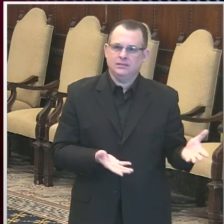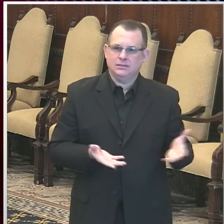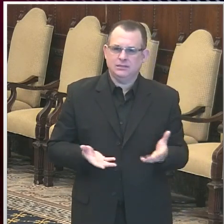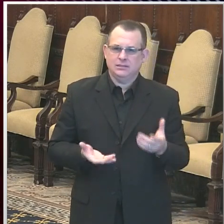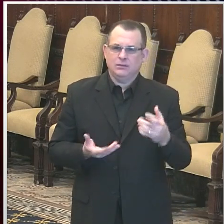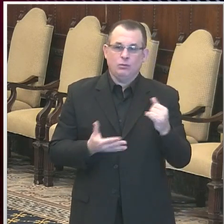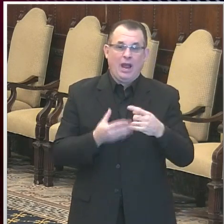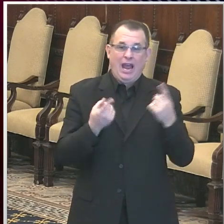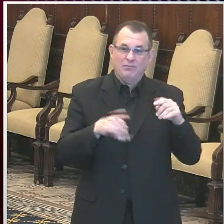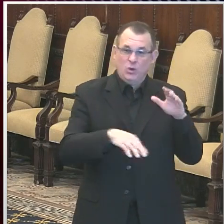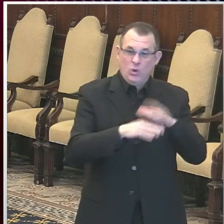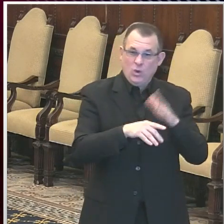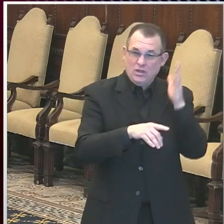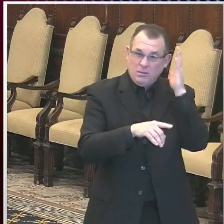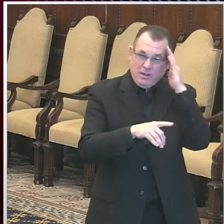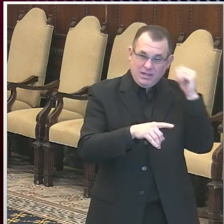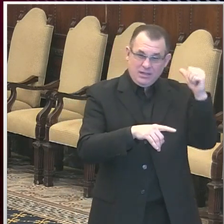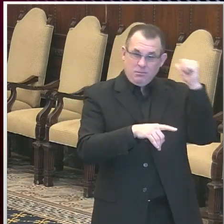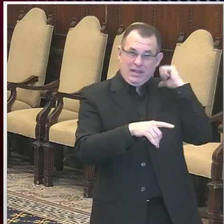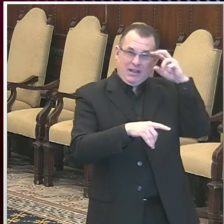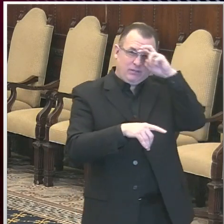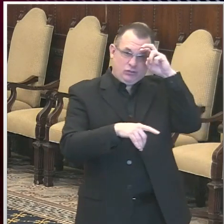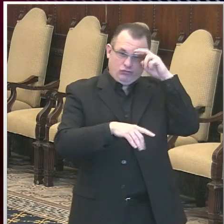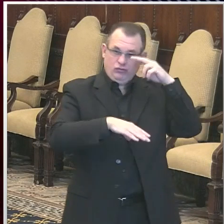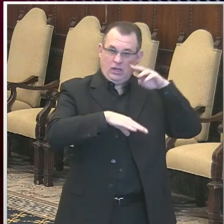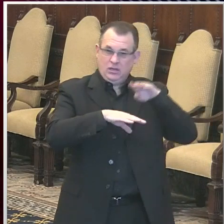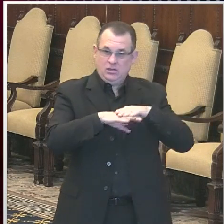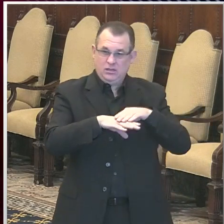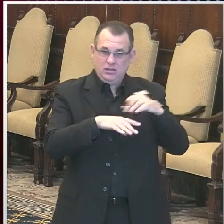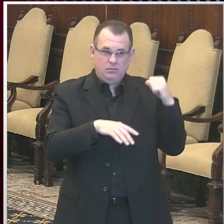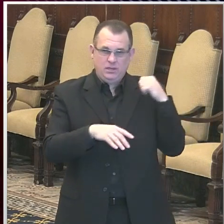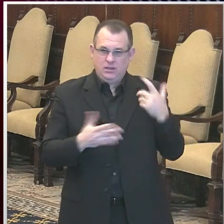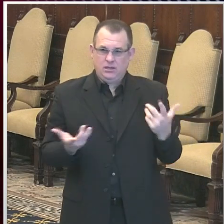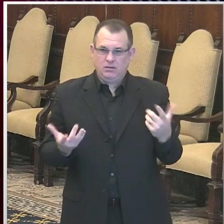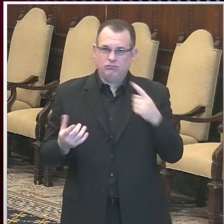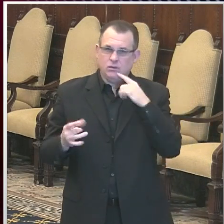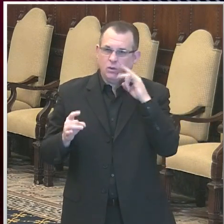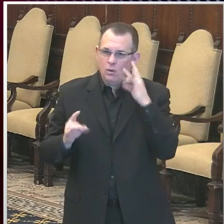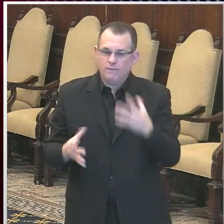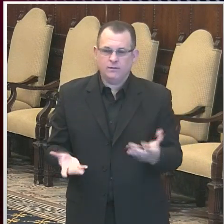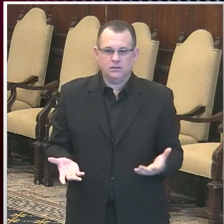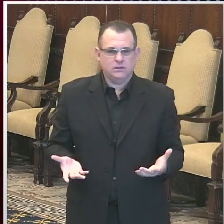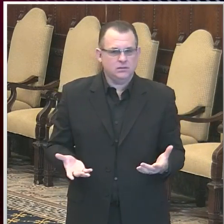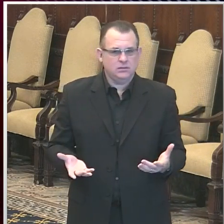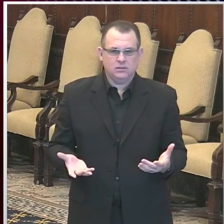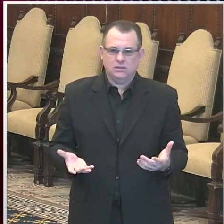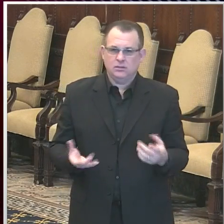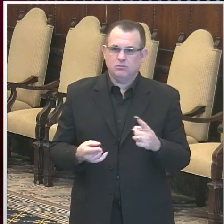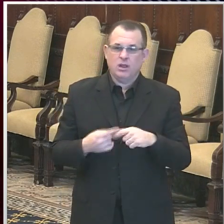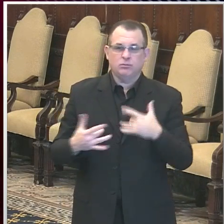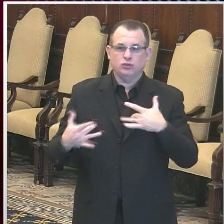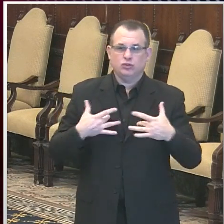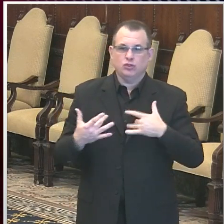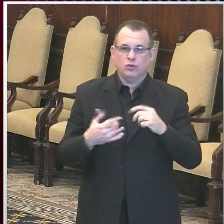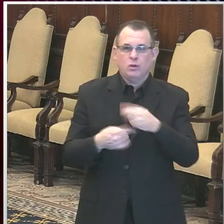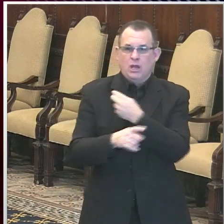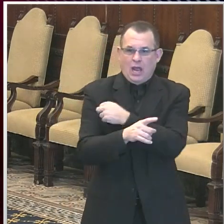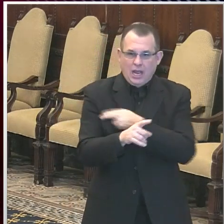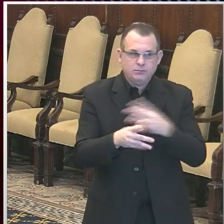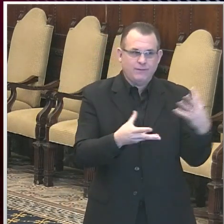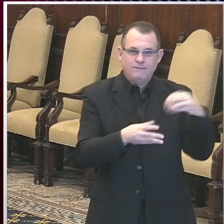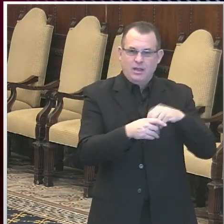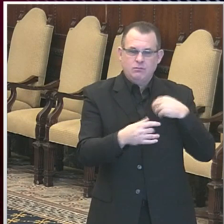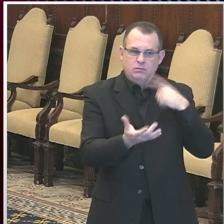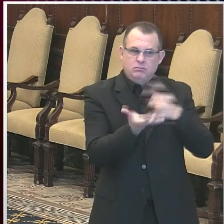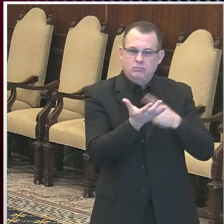happened. The city medical examiner had a very stern conversation with the hospital involved, and we expressed that